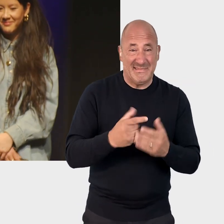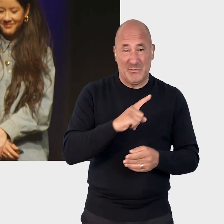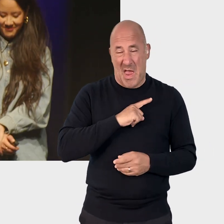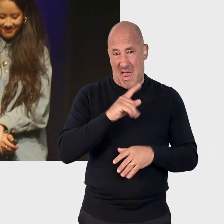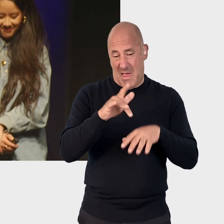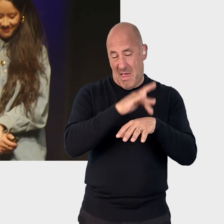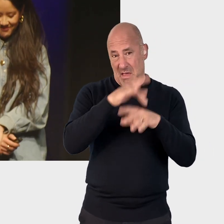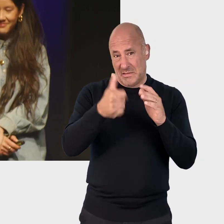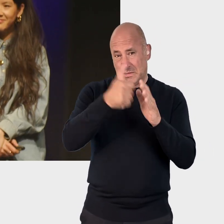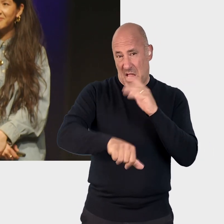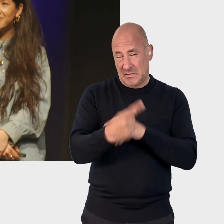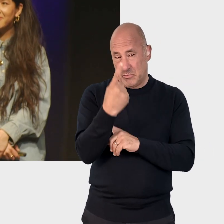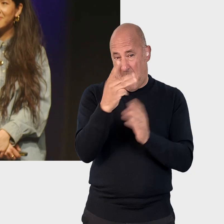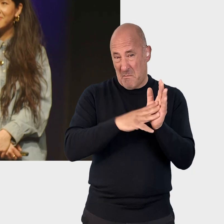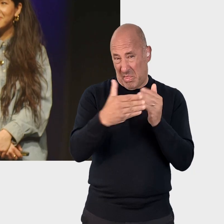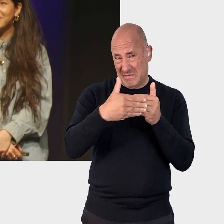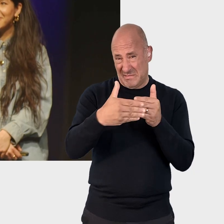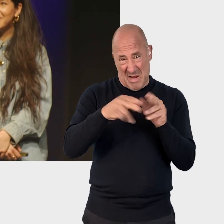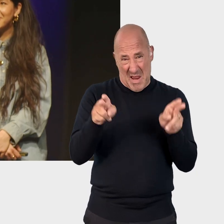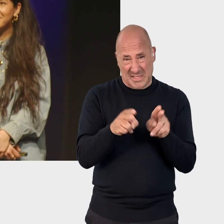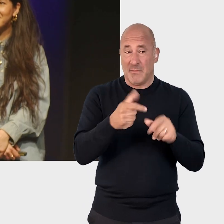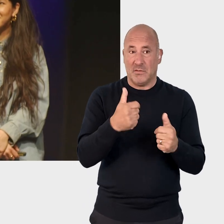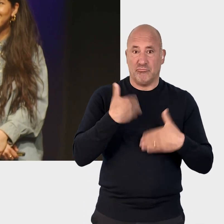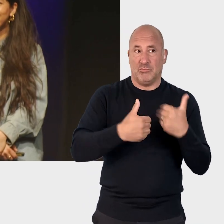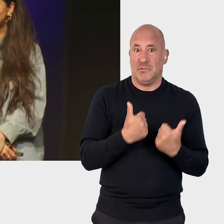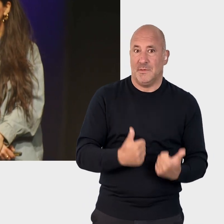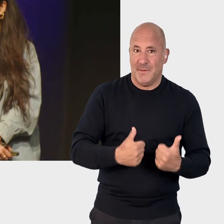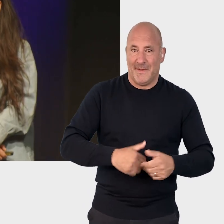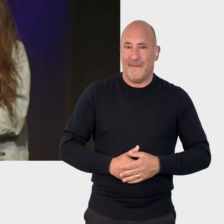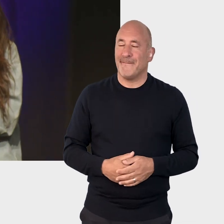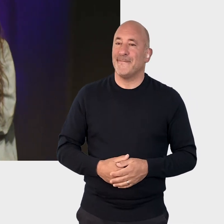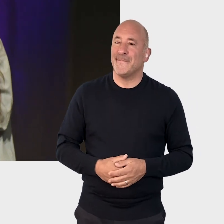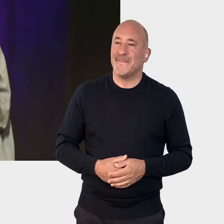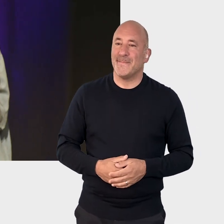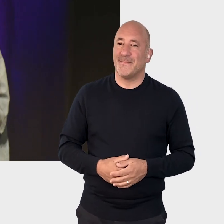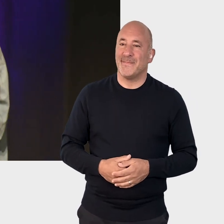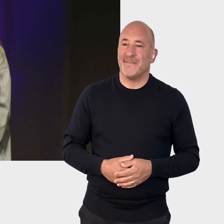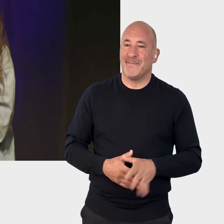those because the show opens in less than a month, but thankfully it's going well for now.